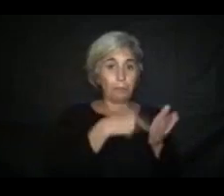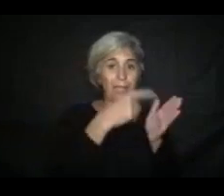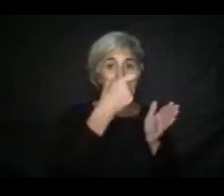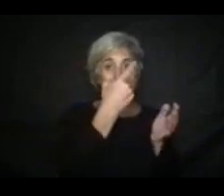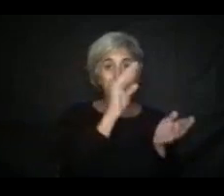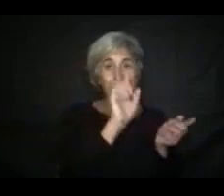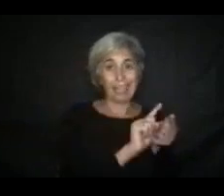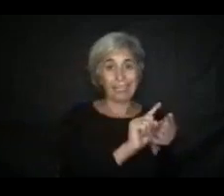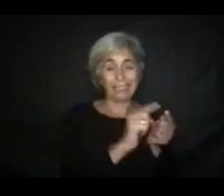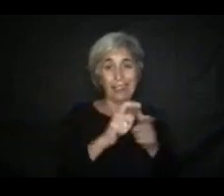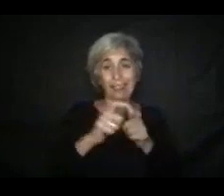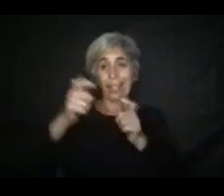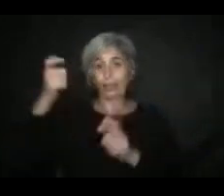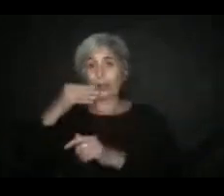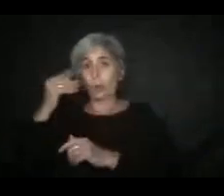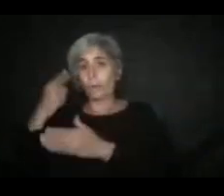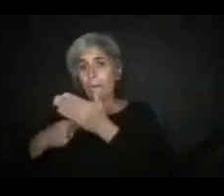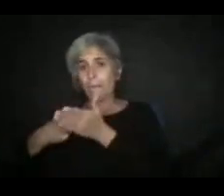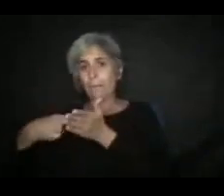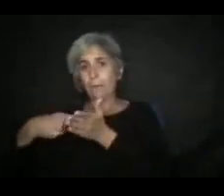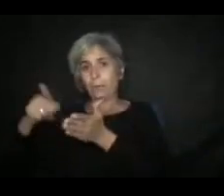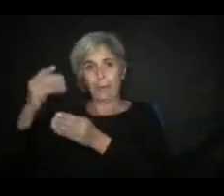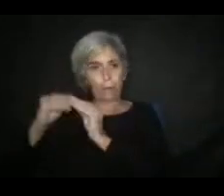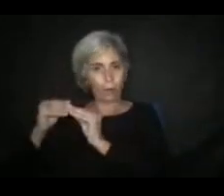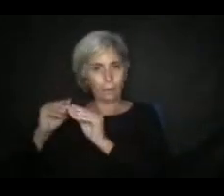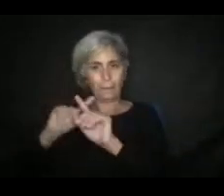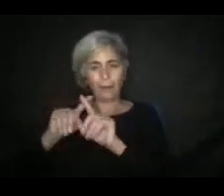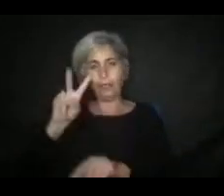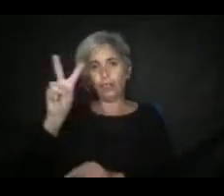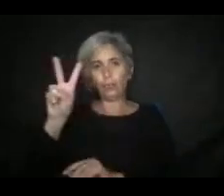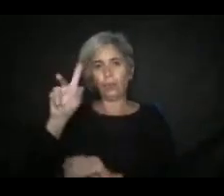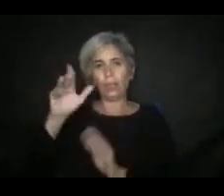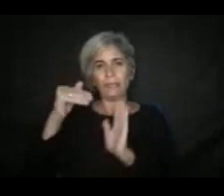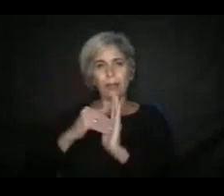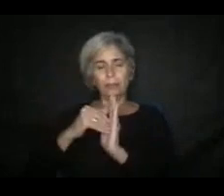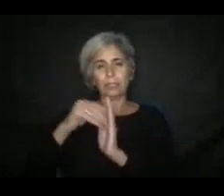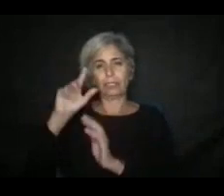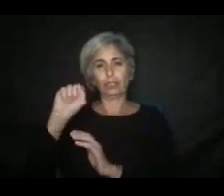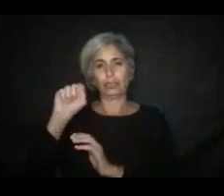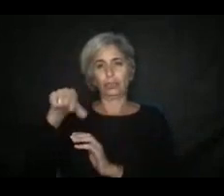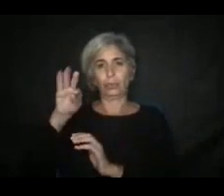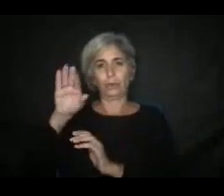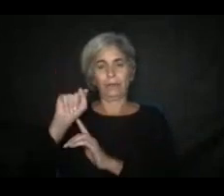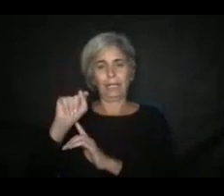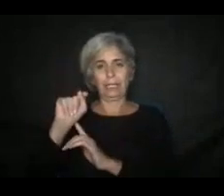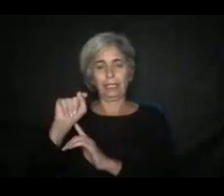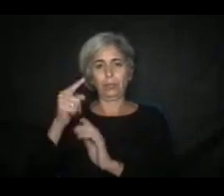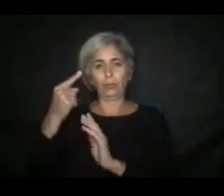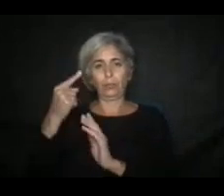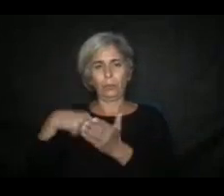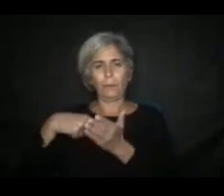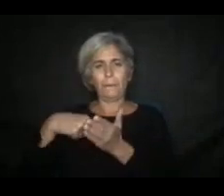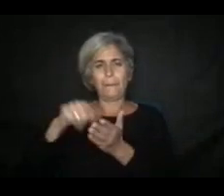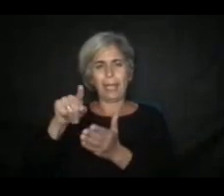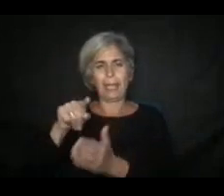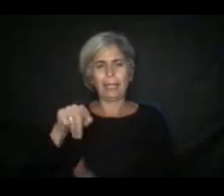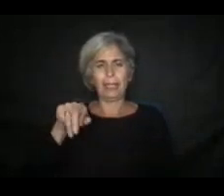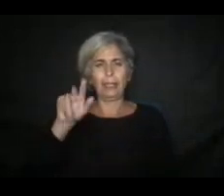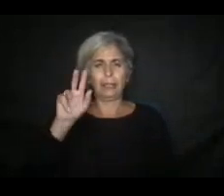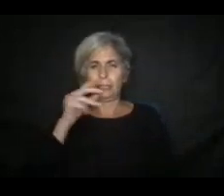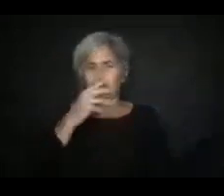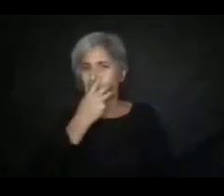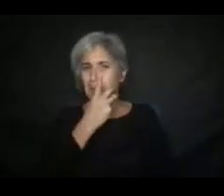But for a 2,000 square foot house, you would look to pay $3,840 within the